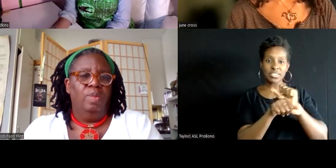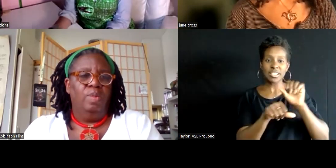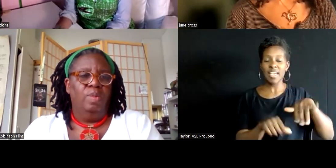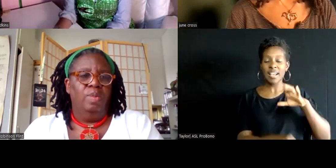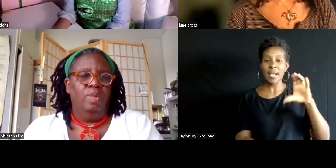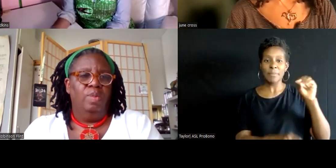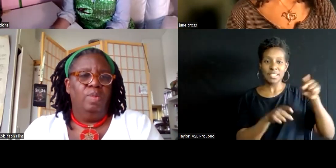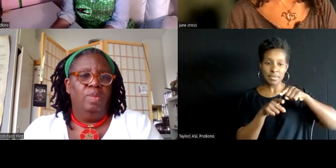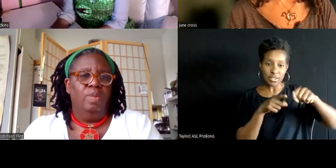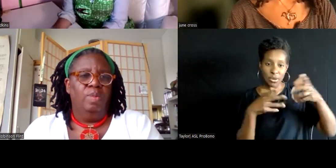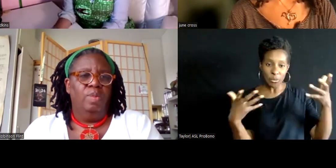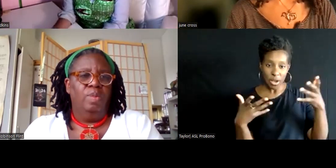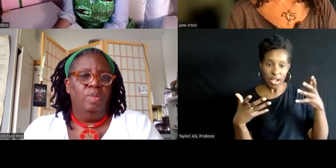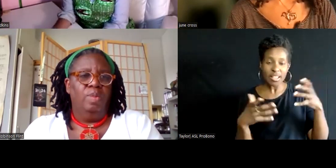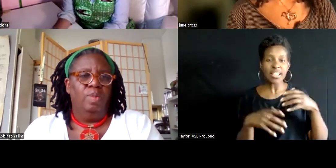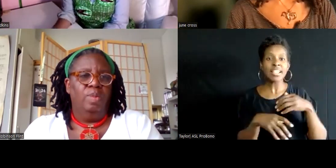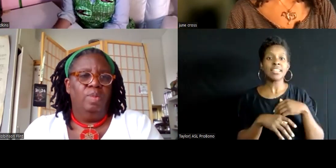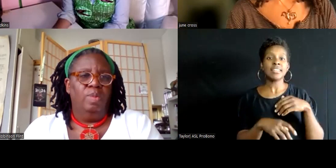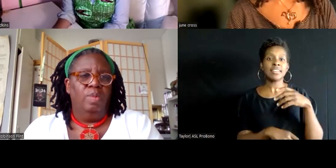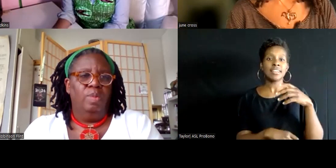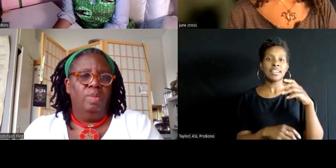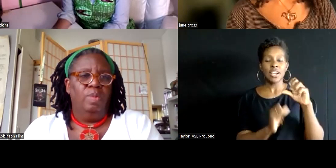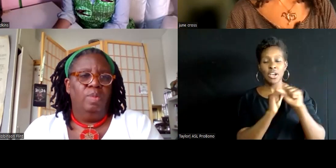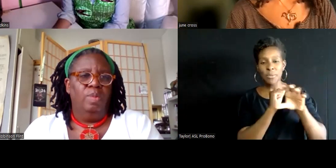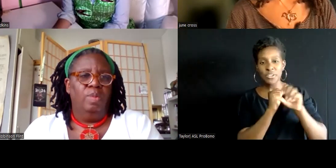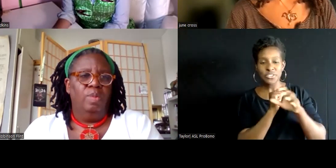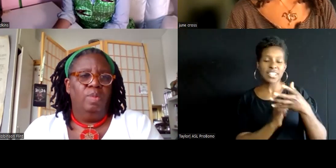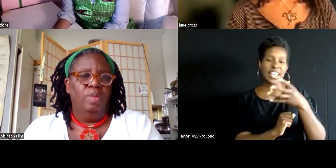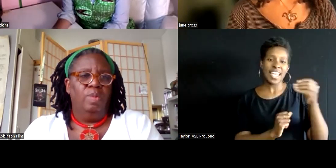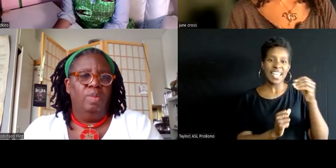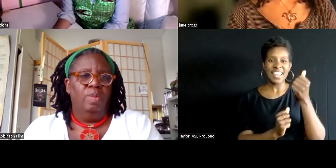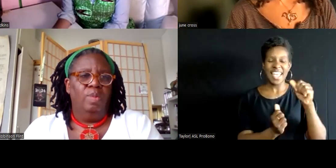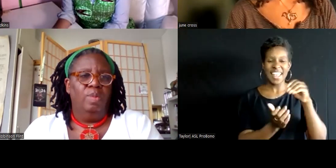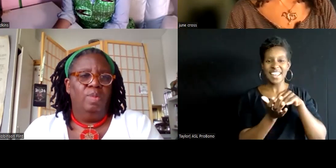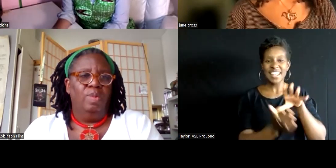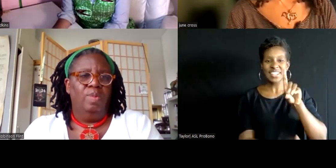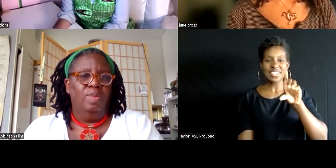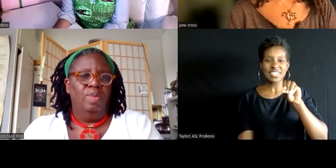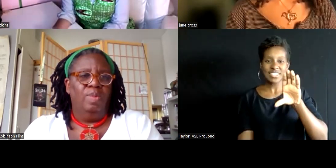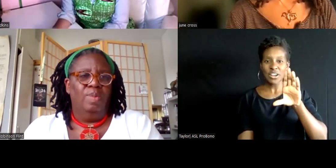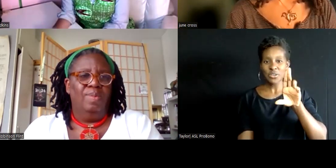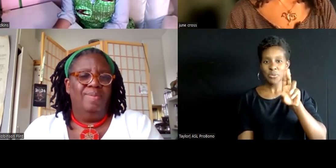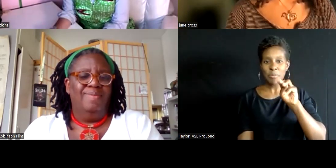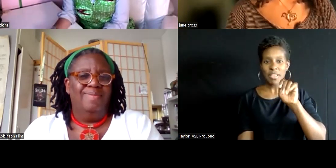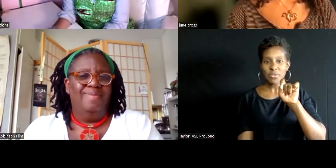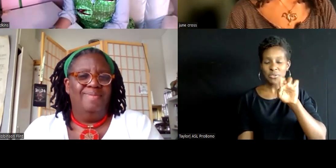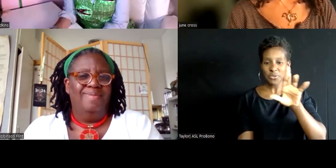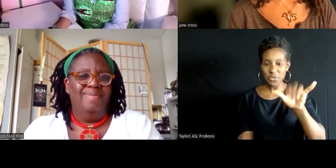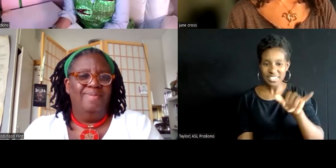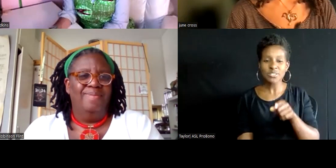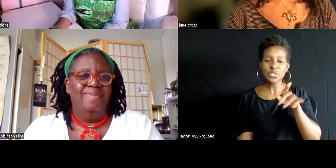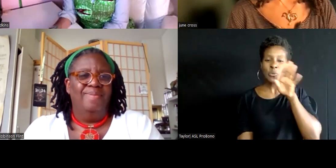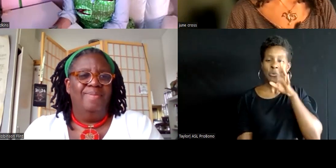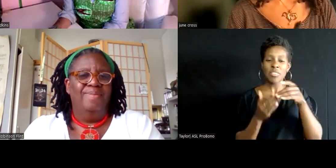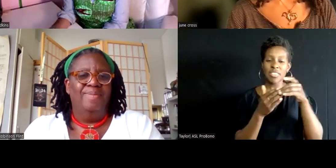socially impactful commercials and documentaries. So I'm going to turn it over to Tiffany to lead us through the panel today. I also just want